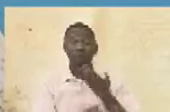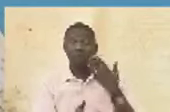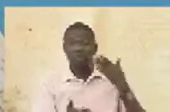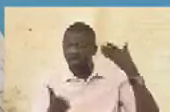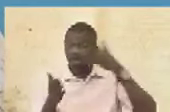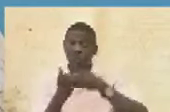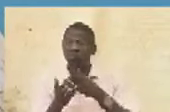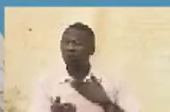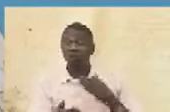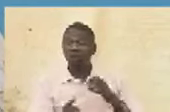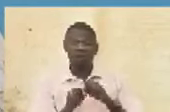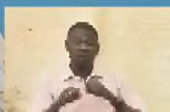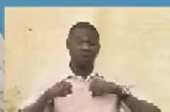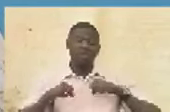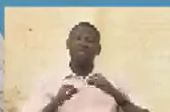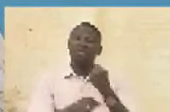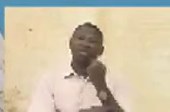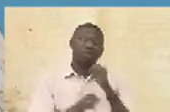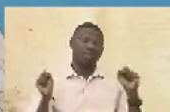peace there.